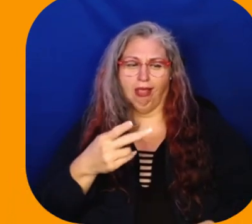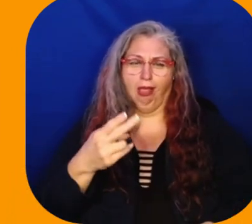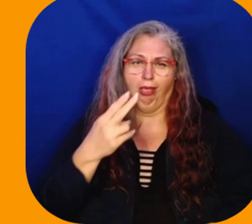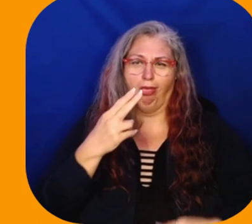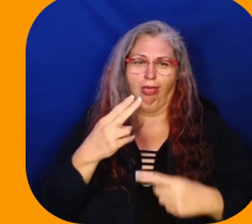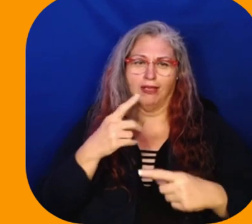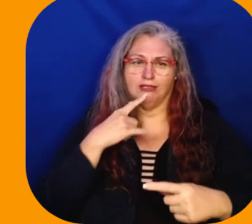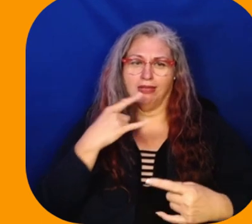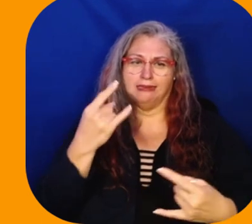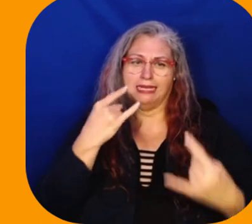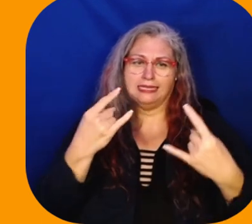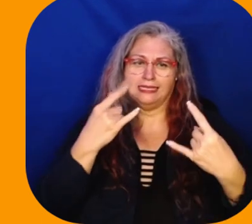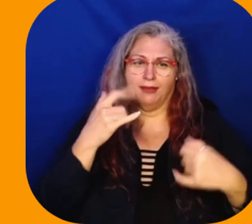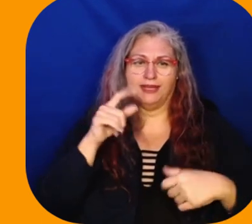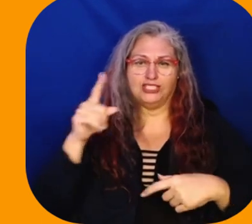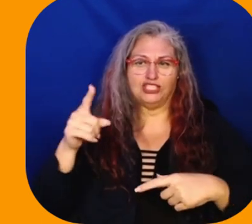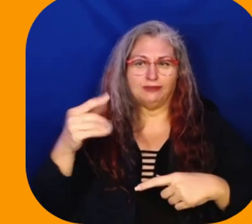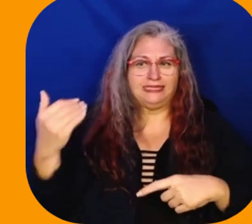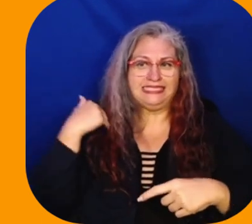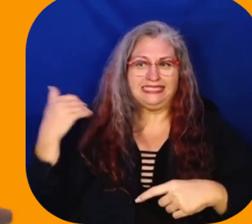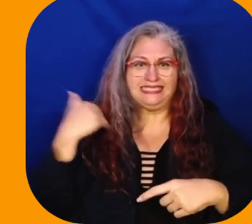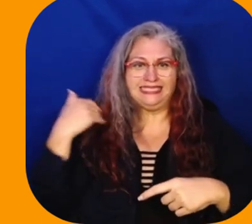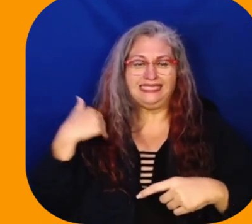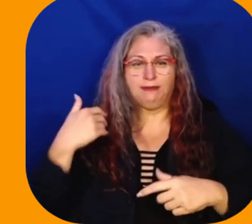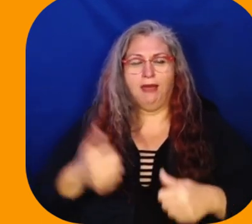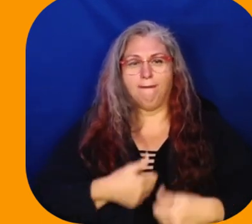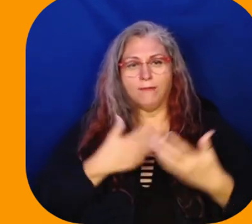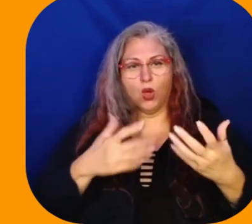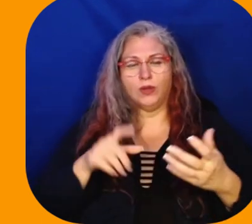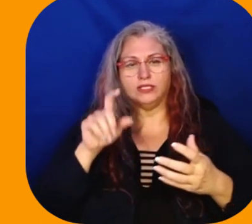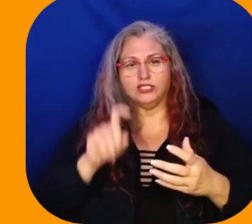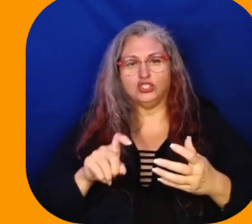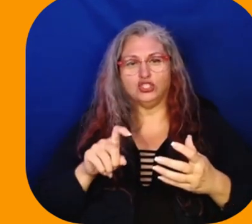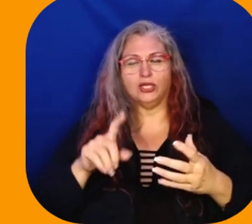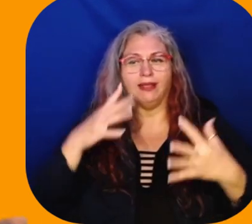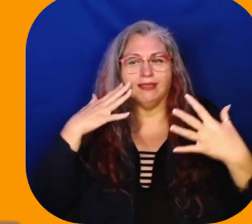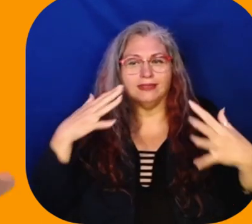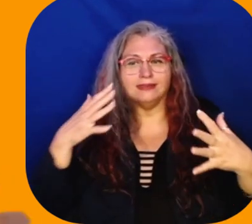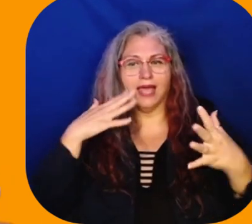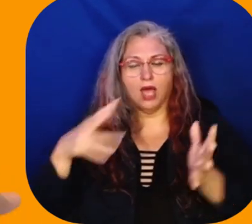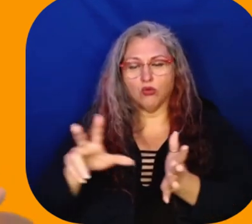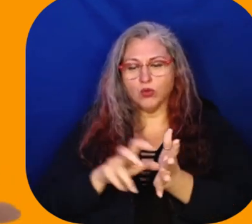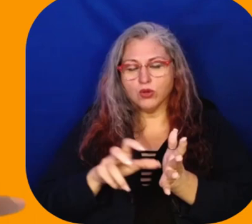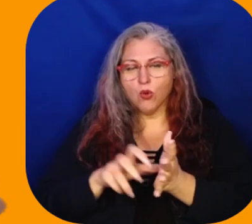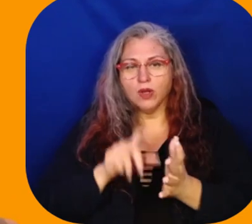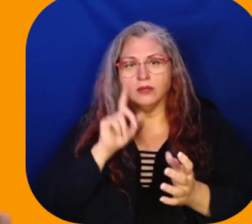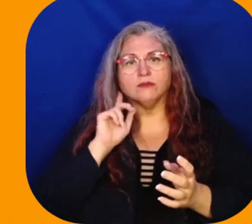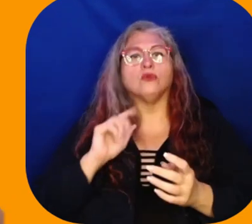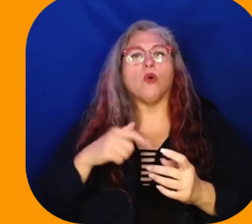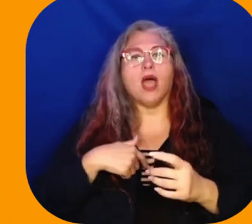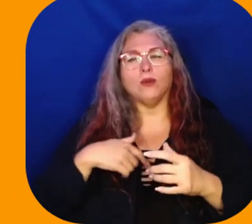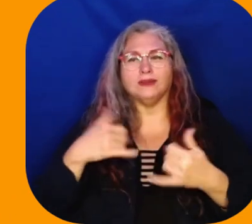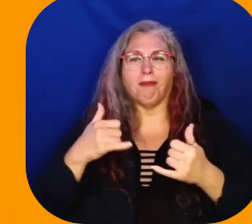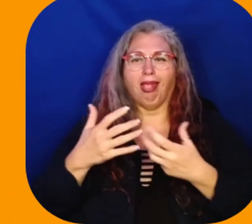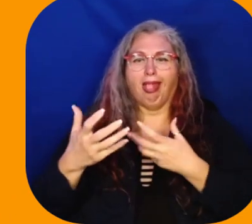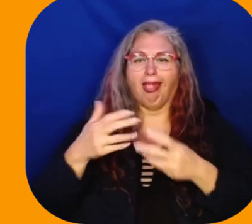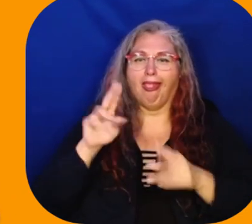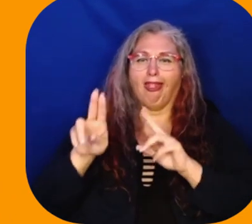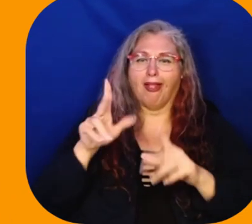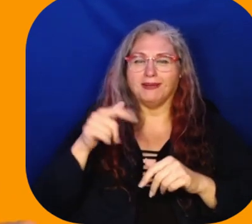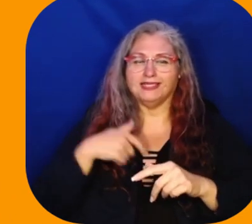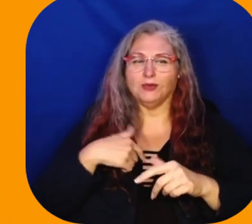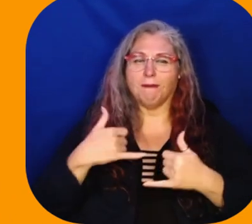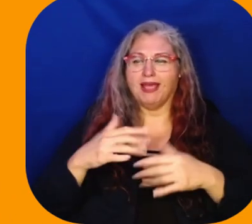because she's been after me to get my poetry, the sound recorded. And so I was playing with her because we play with music a lot, and she